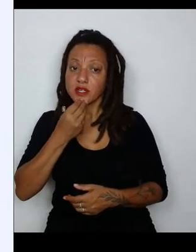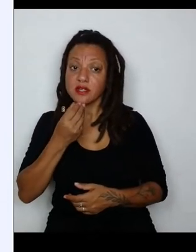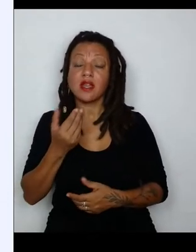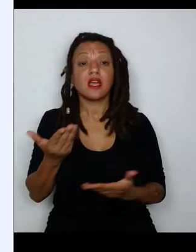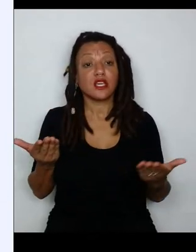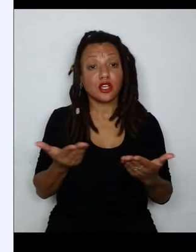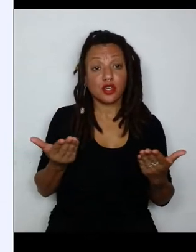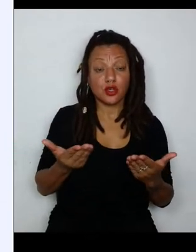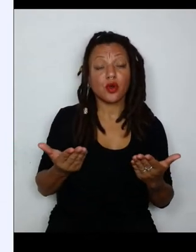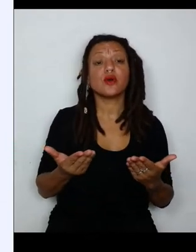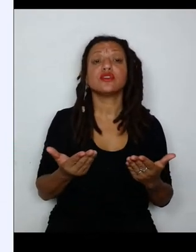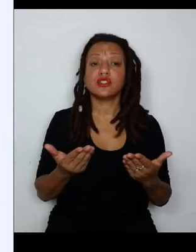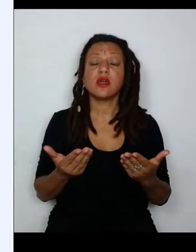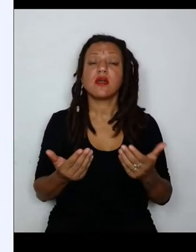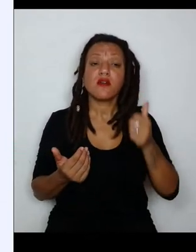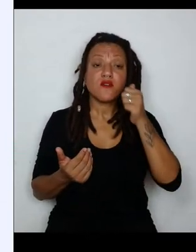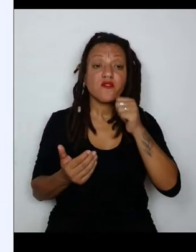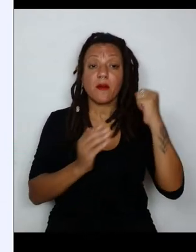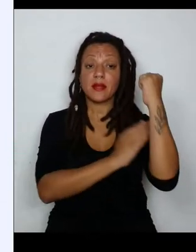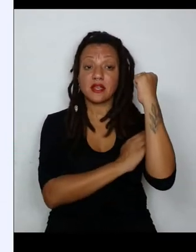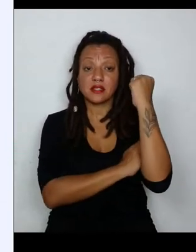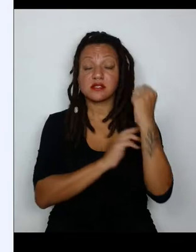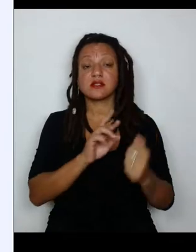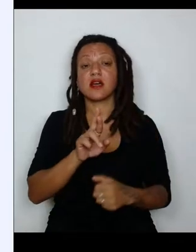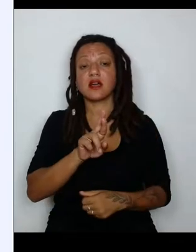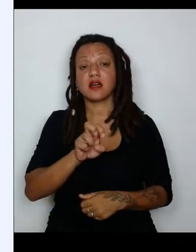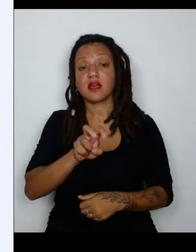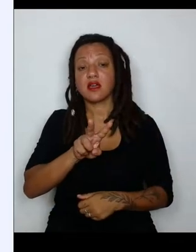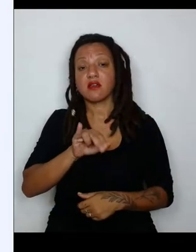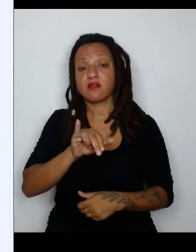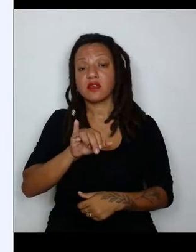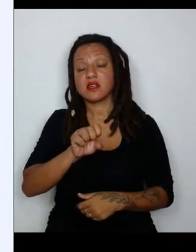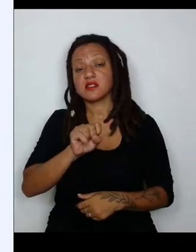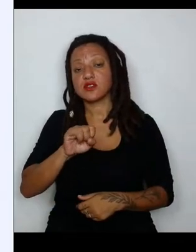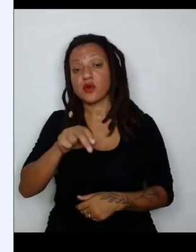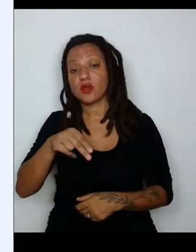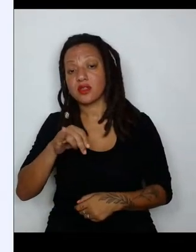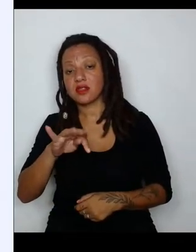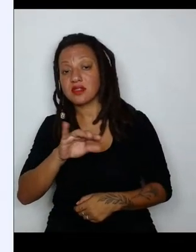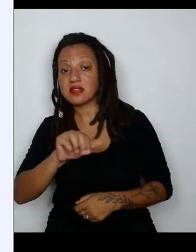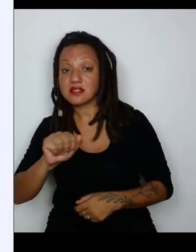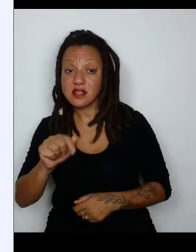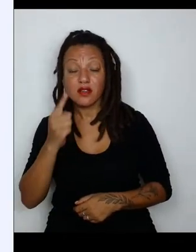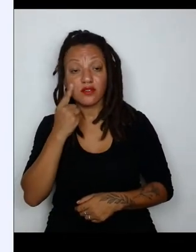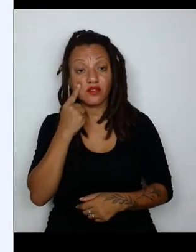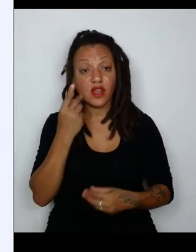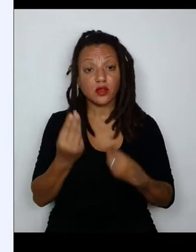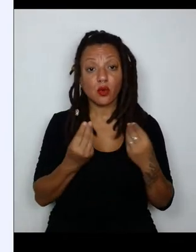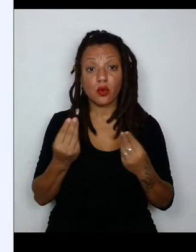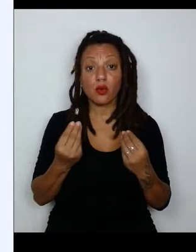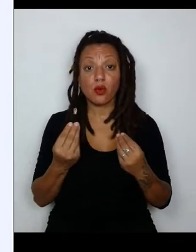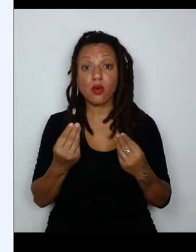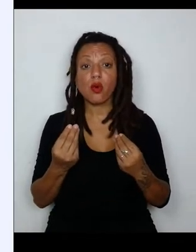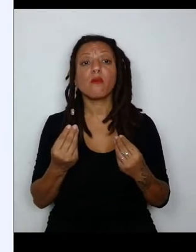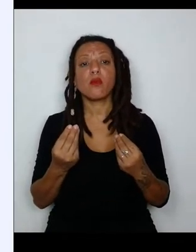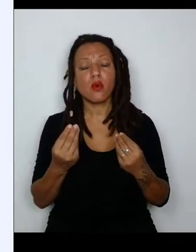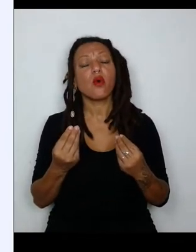believe to the extremes of contemporary cancer culture i thank you